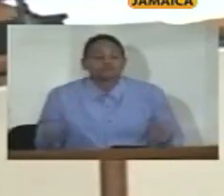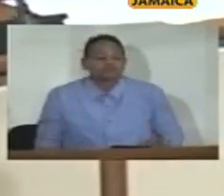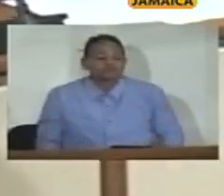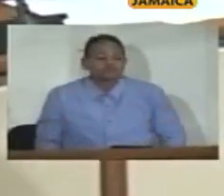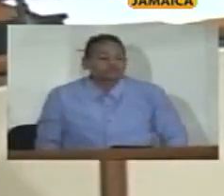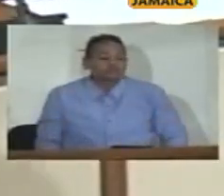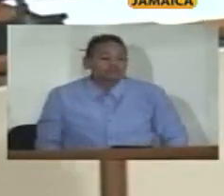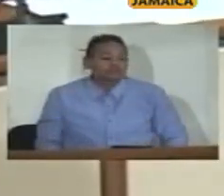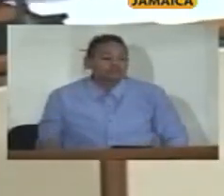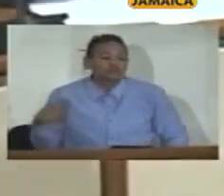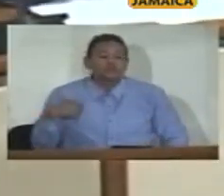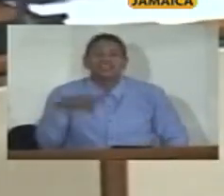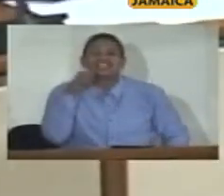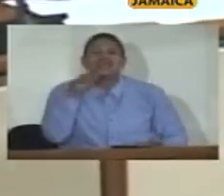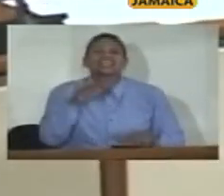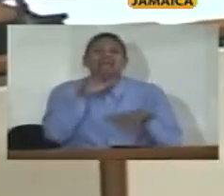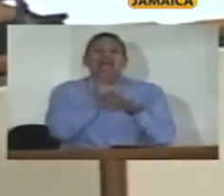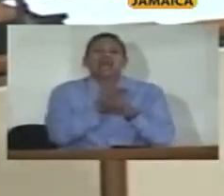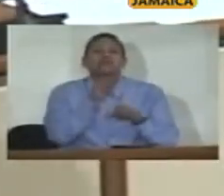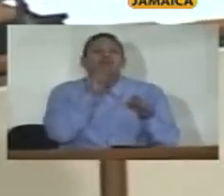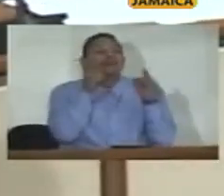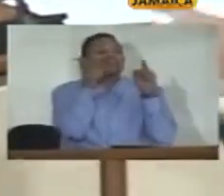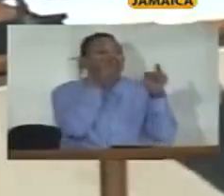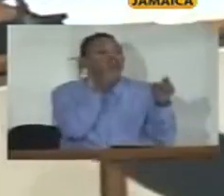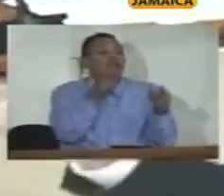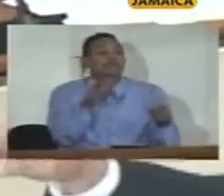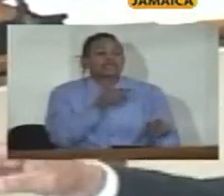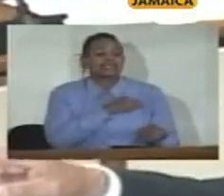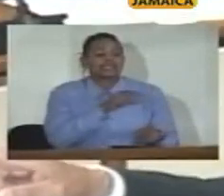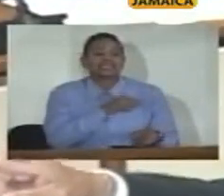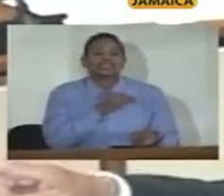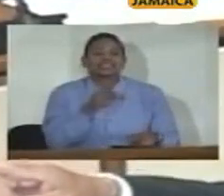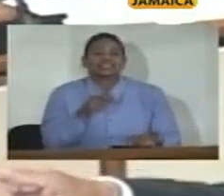in the habit of ascribing guilt anecdotally,